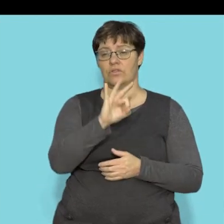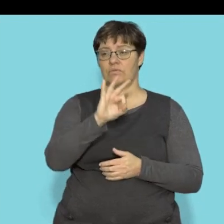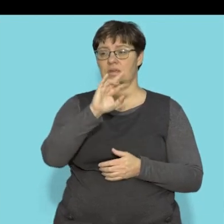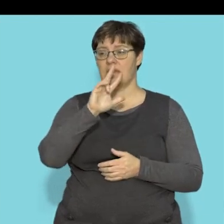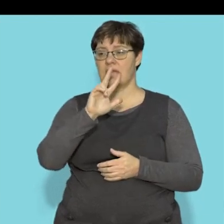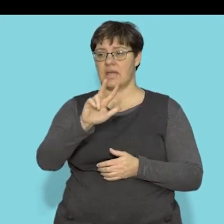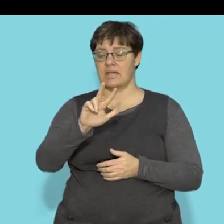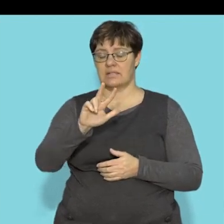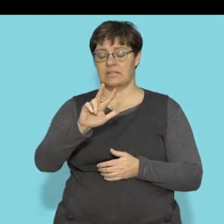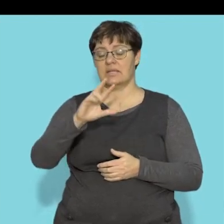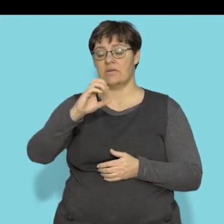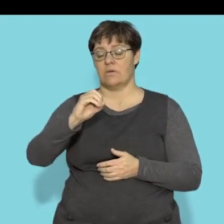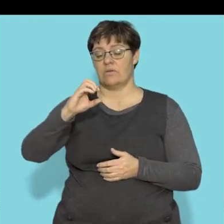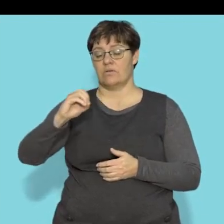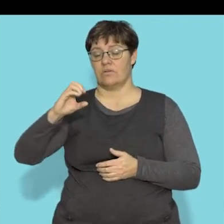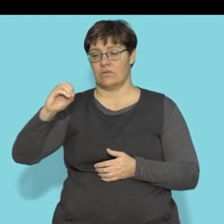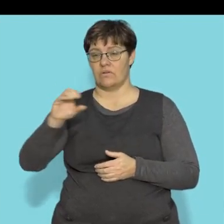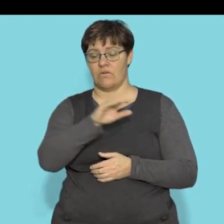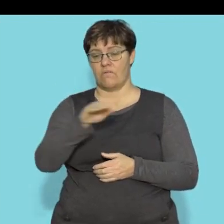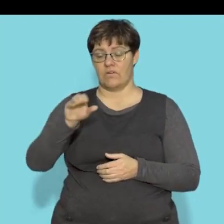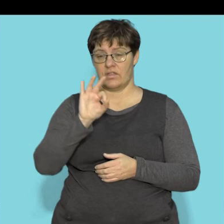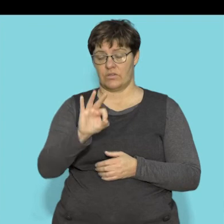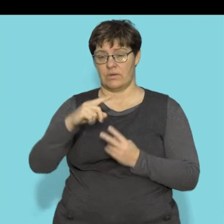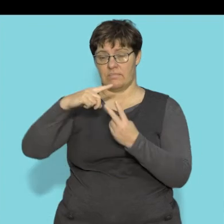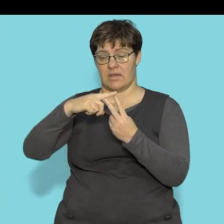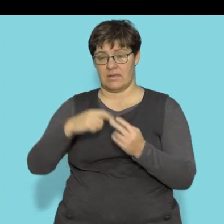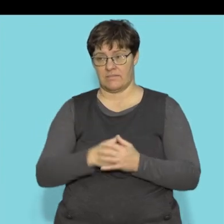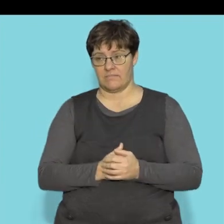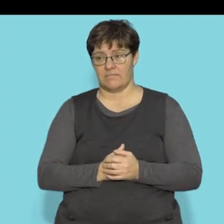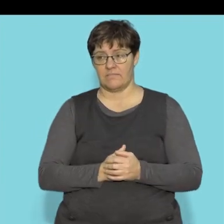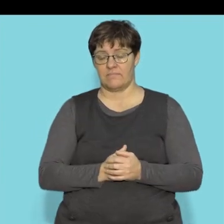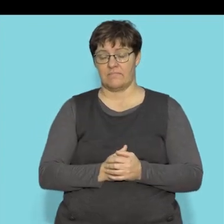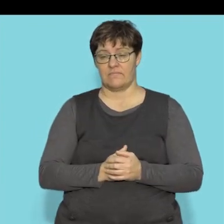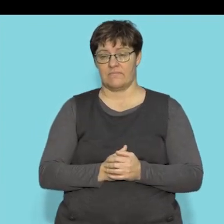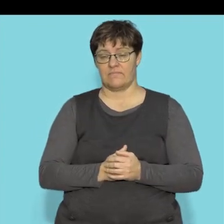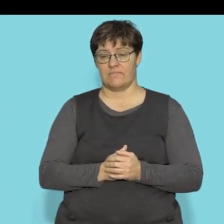which is going to give me 38,000 over 3 pi.